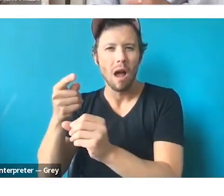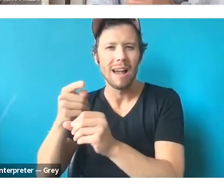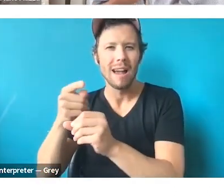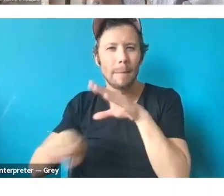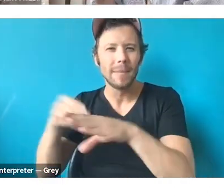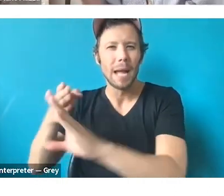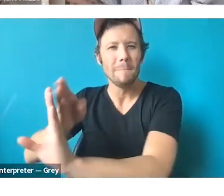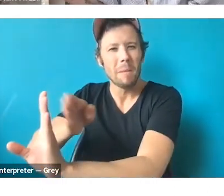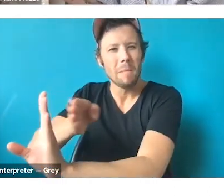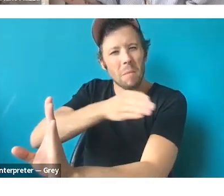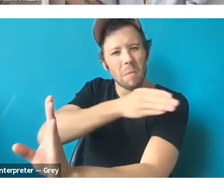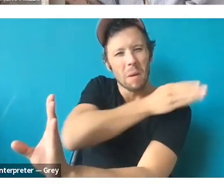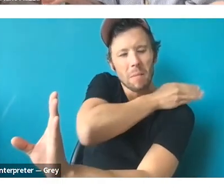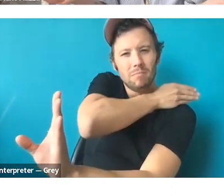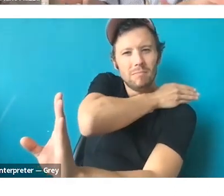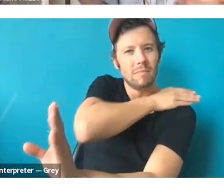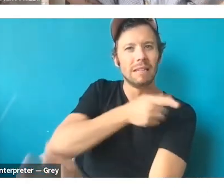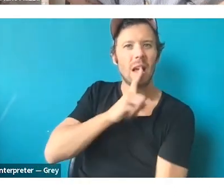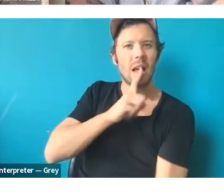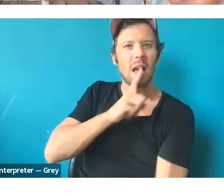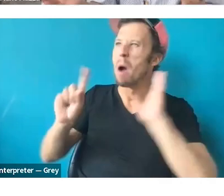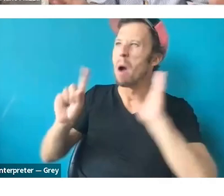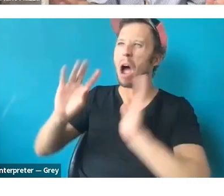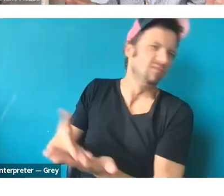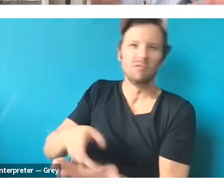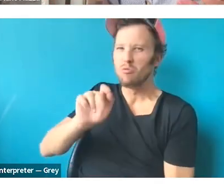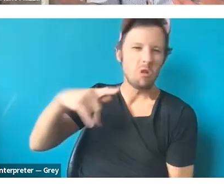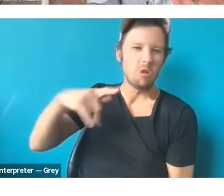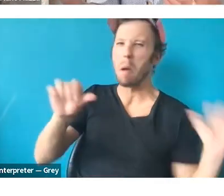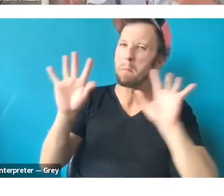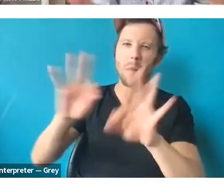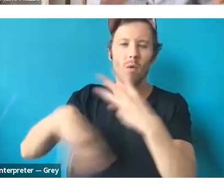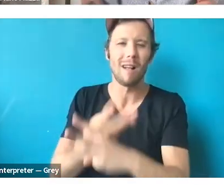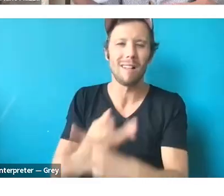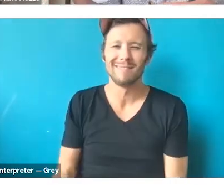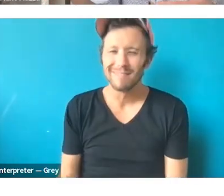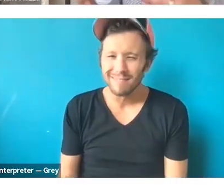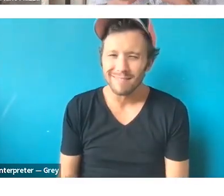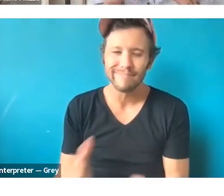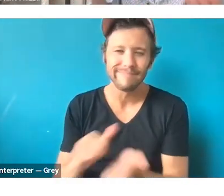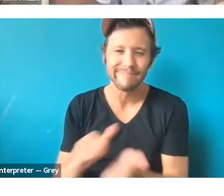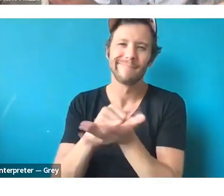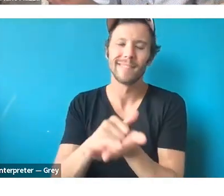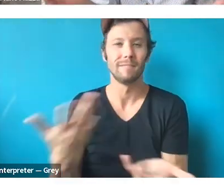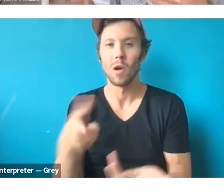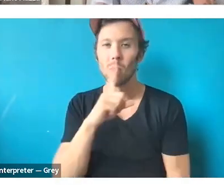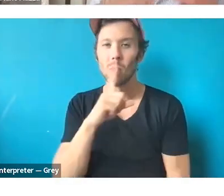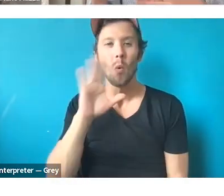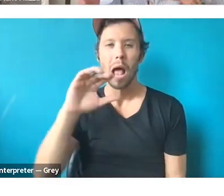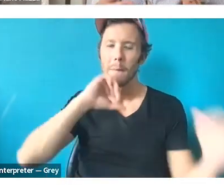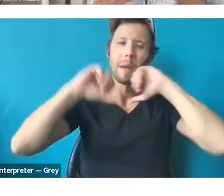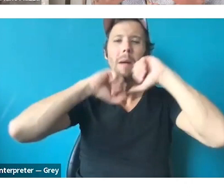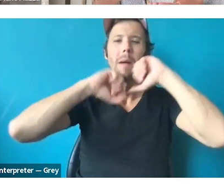you're going to fail. It's just going to happen. And then also kind of understanding that if you trip up and you fail a bunch of doing it, like it's okay. You